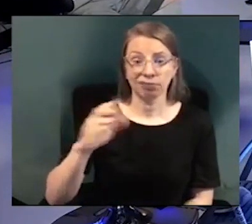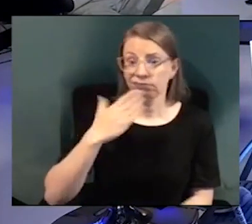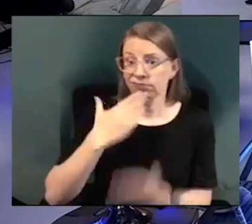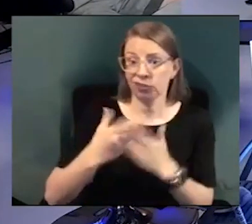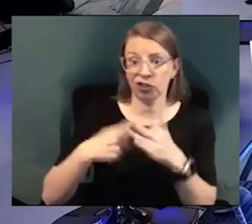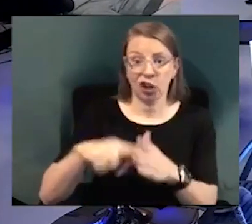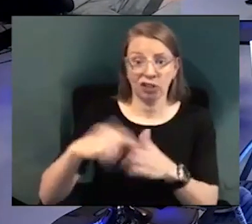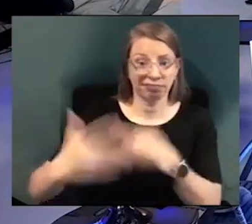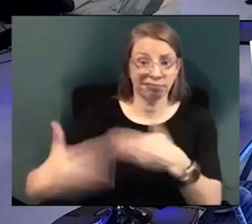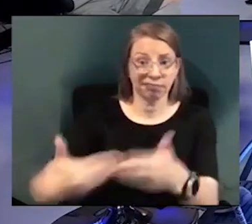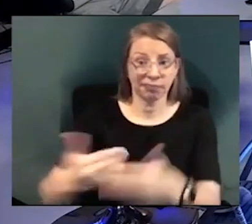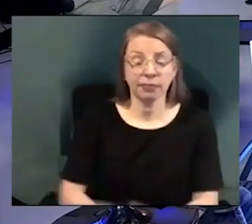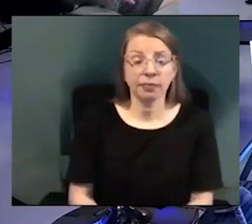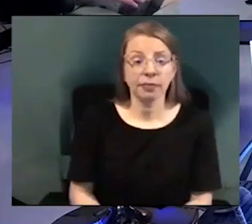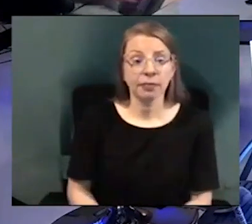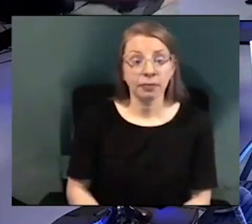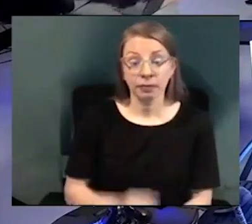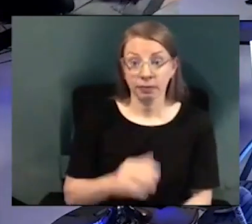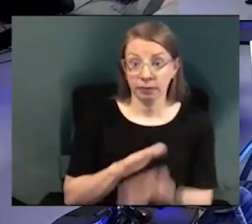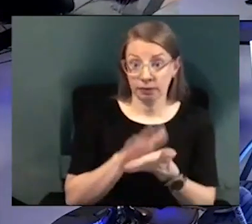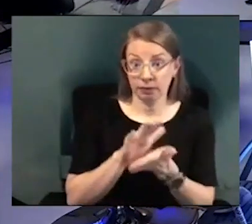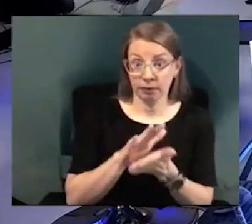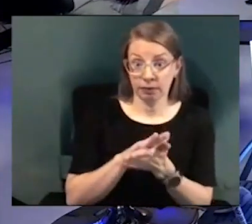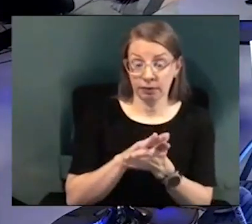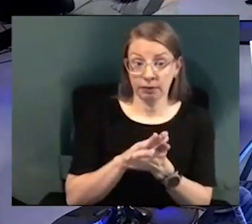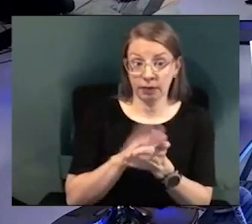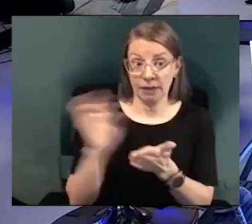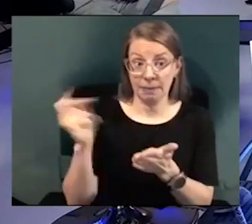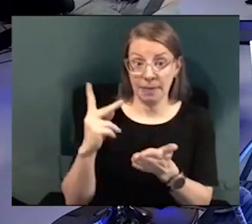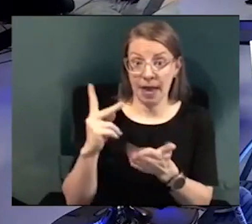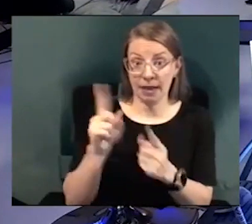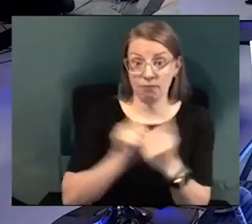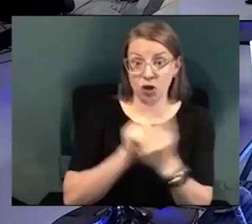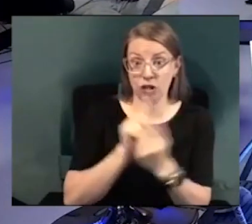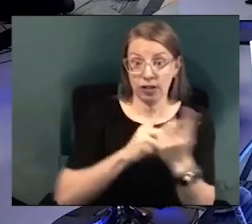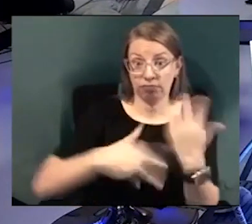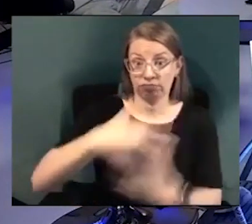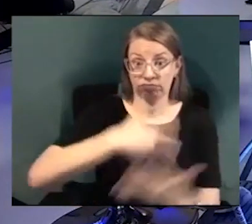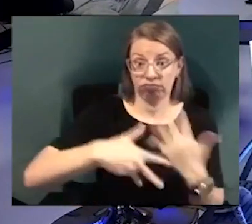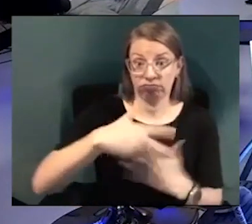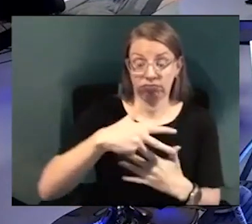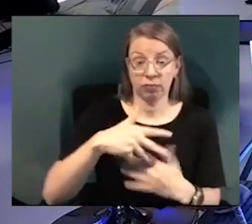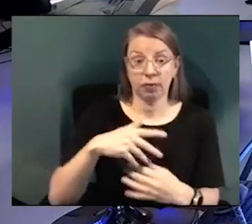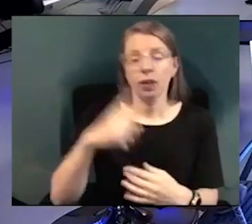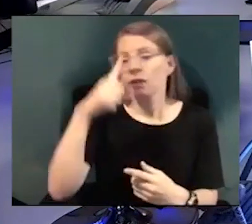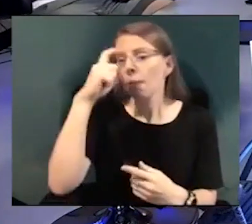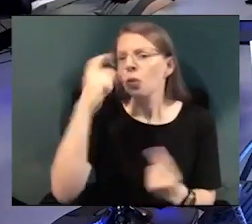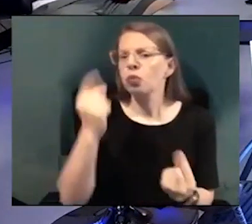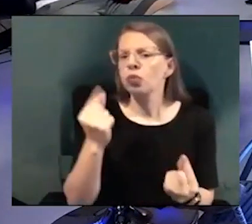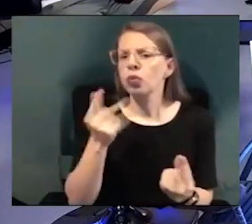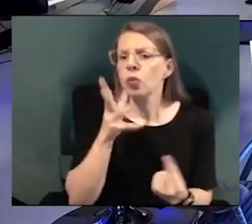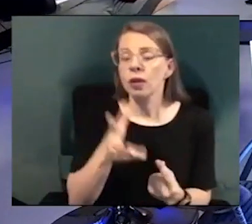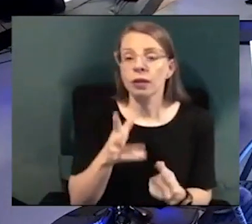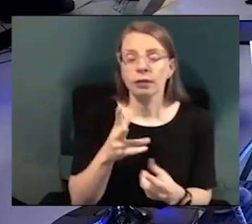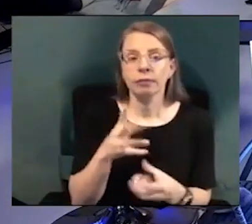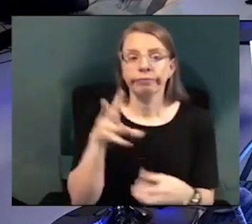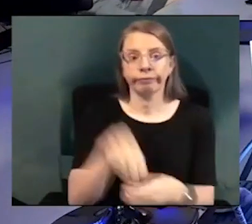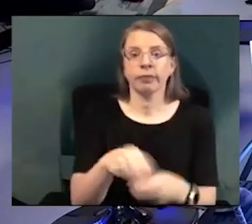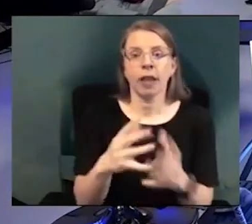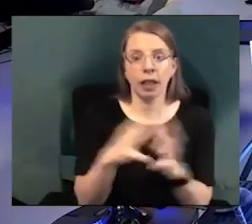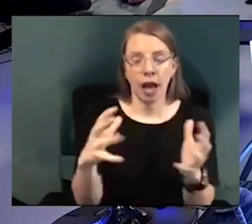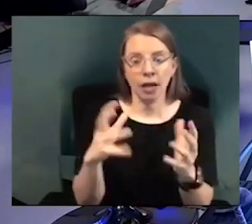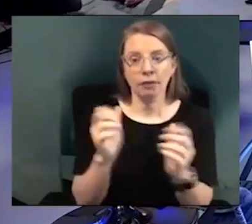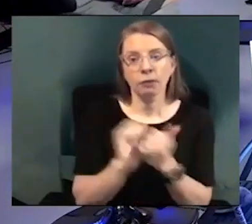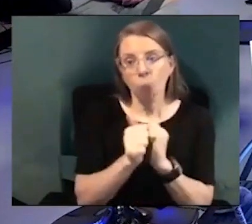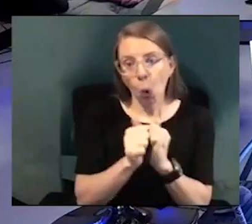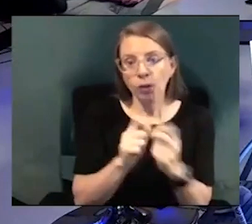and school, good to be back in person. Yeah. What are you doing this summer? A lot of sports and camps. All right, good